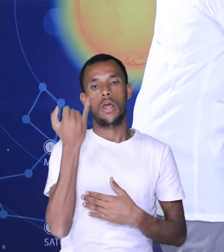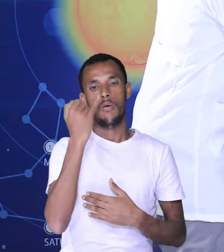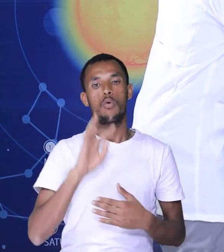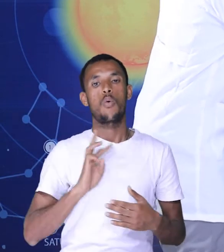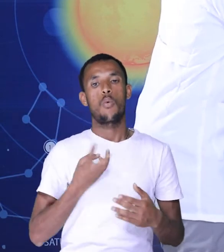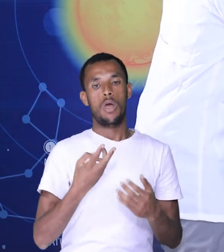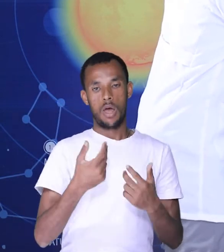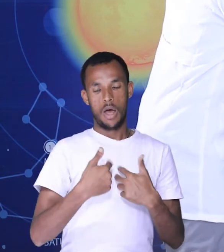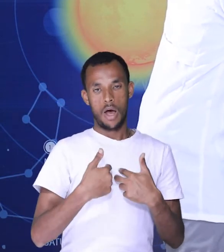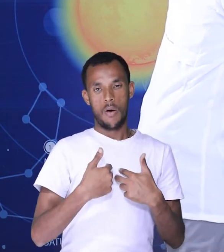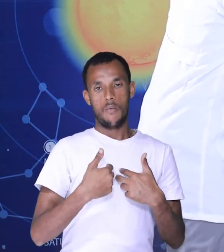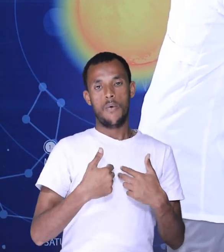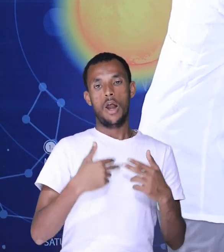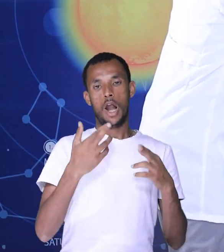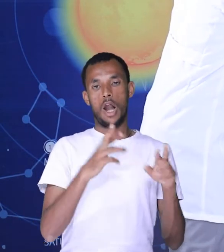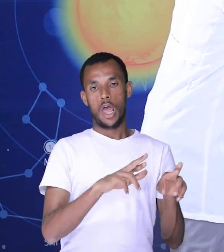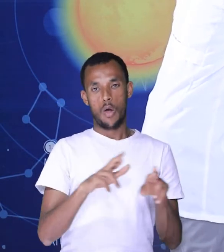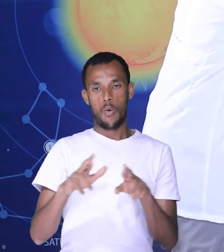have regular hexagon,